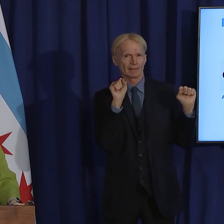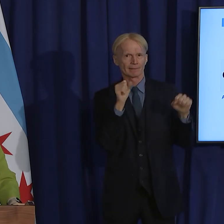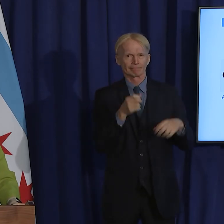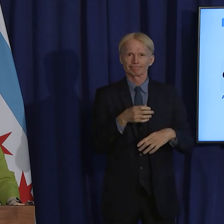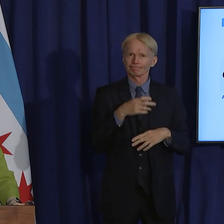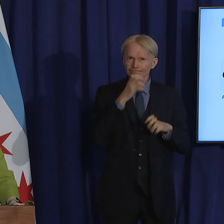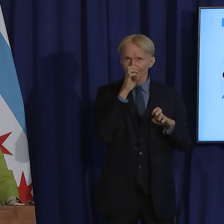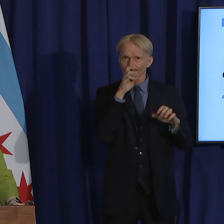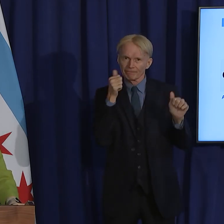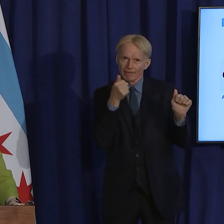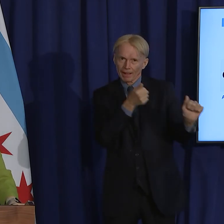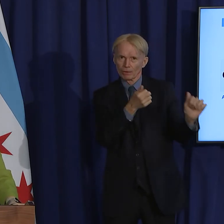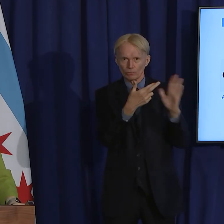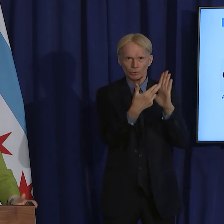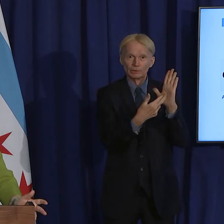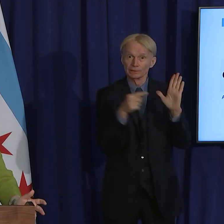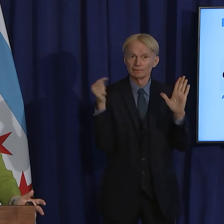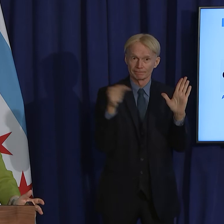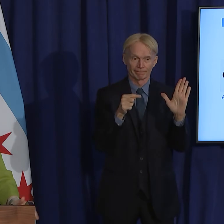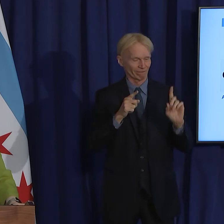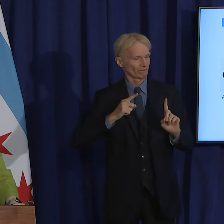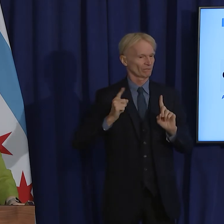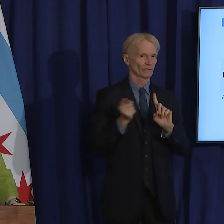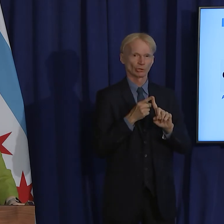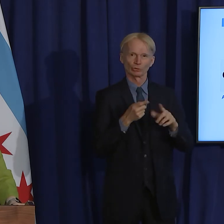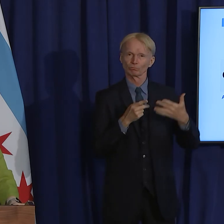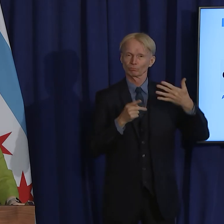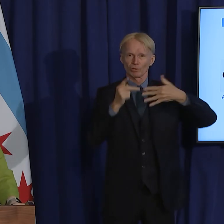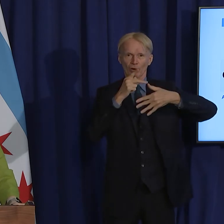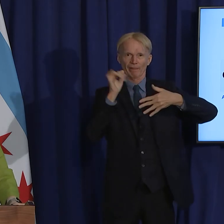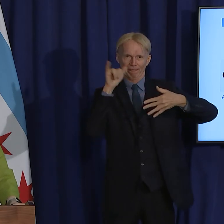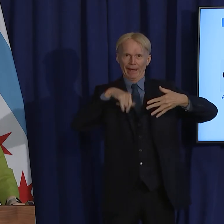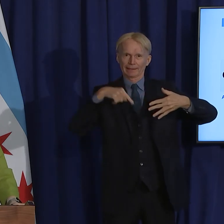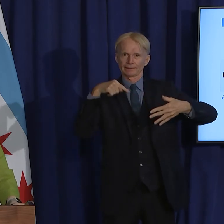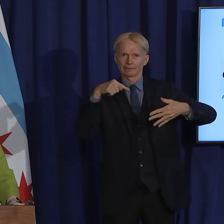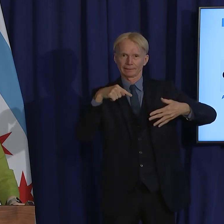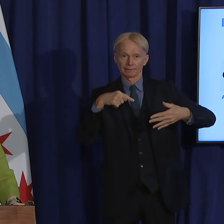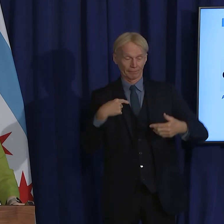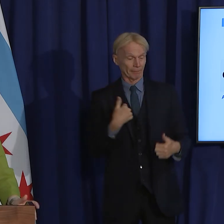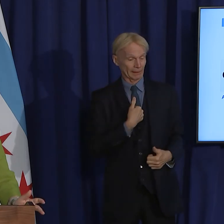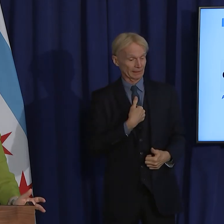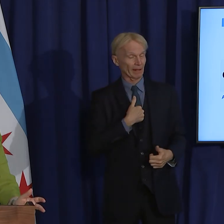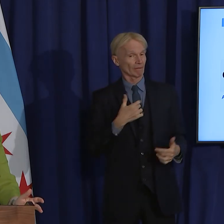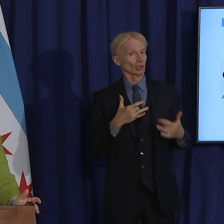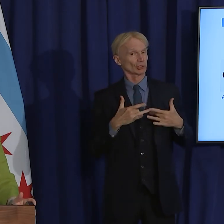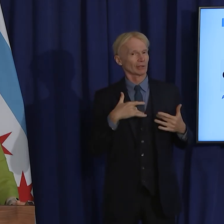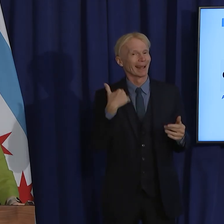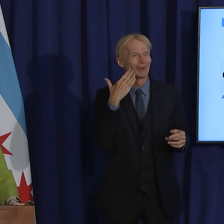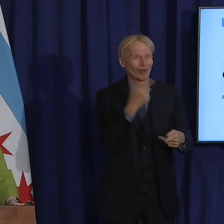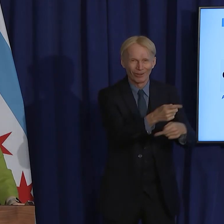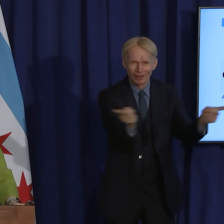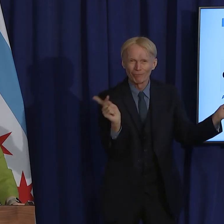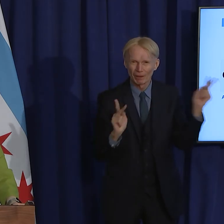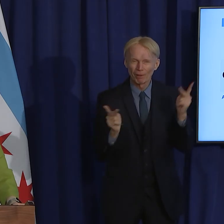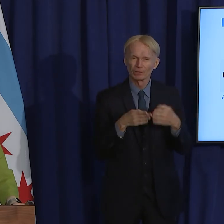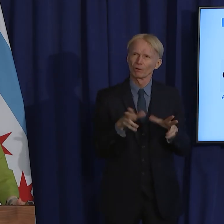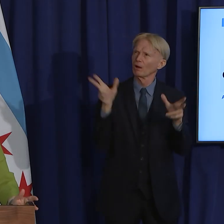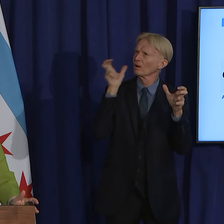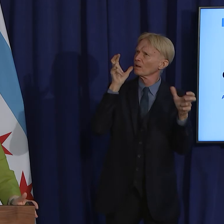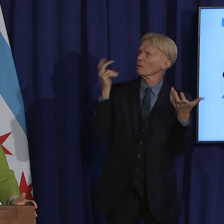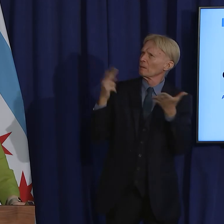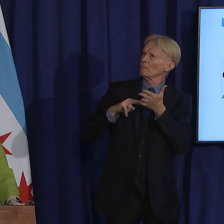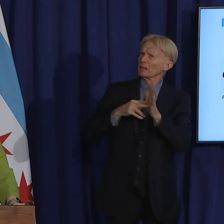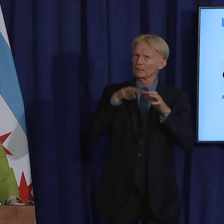first and foremost. So I am concerned because I know people will have concern when they hear this, and